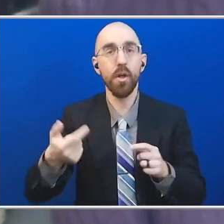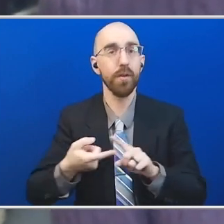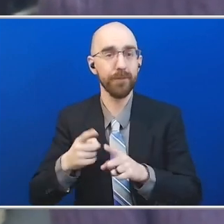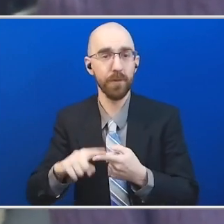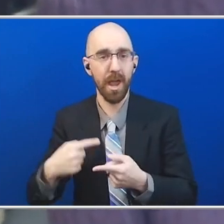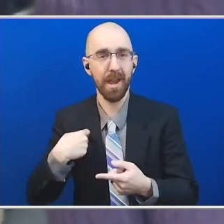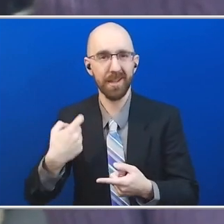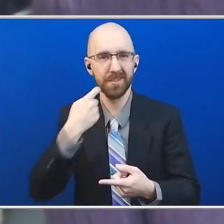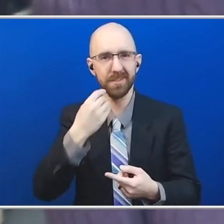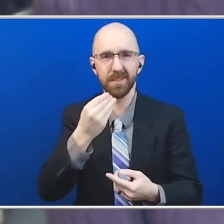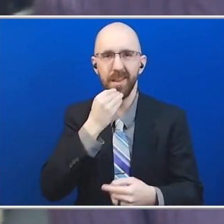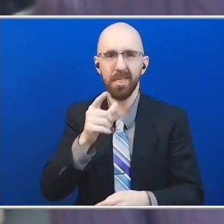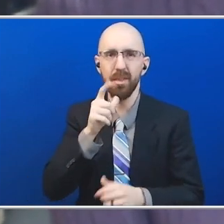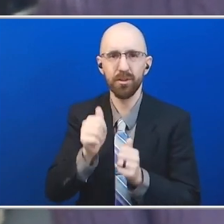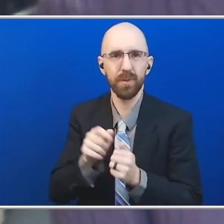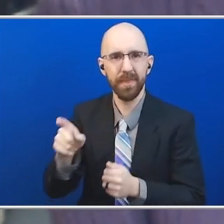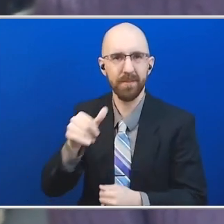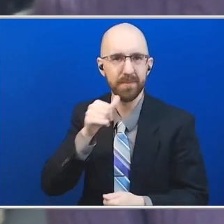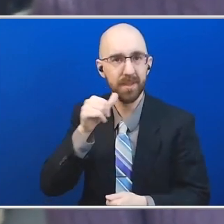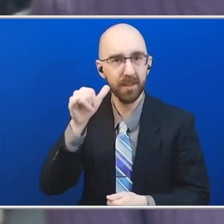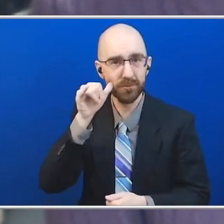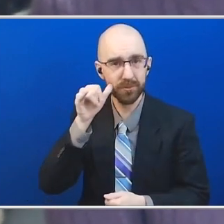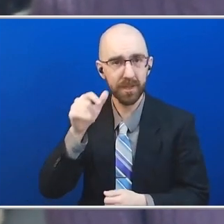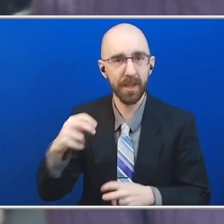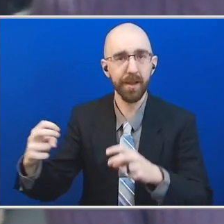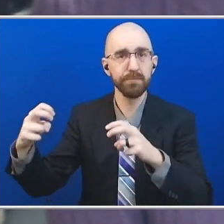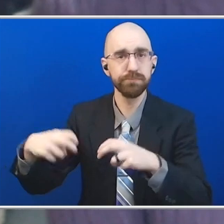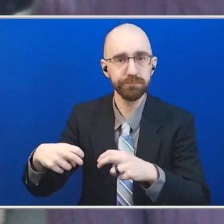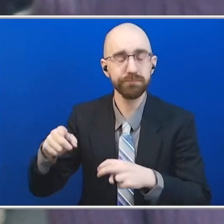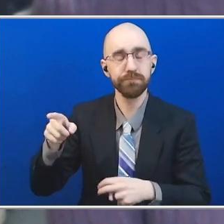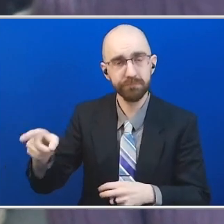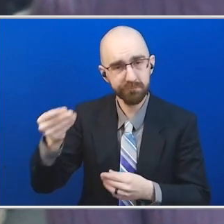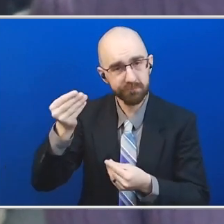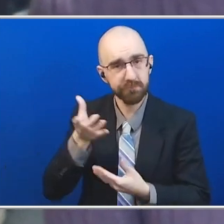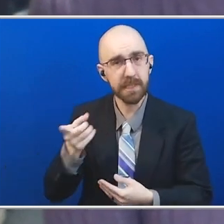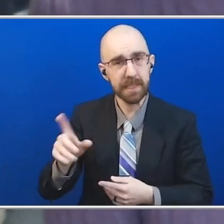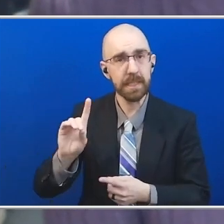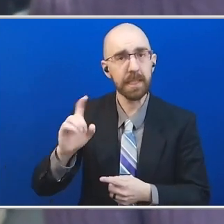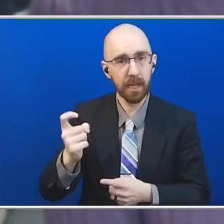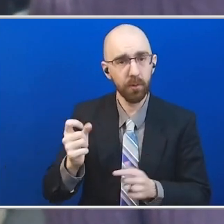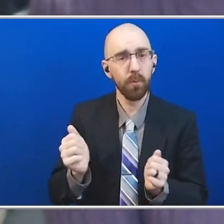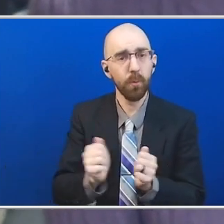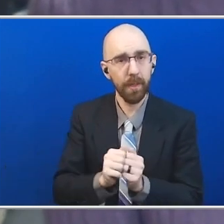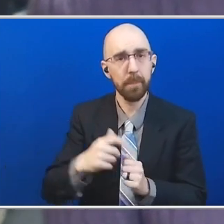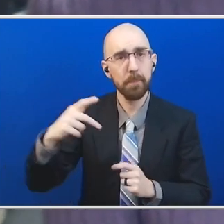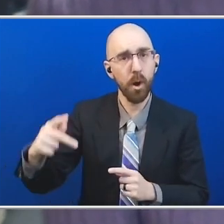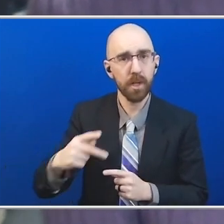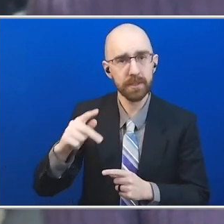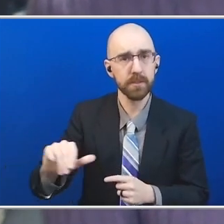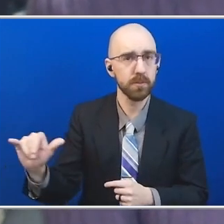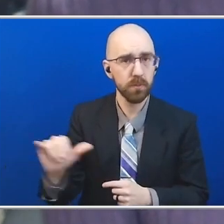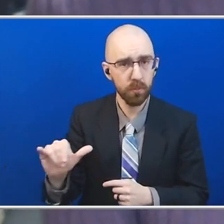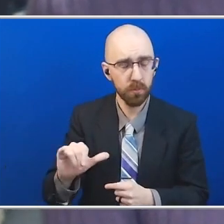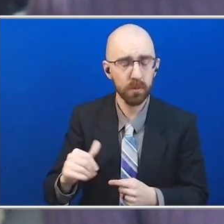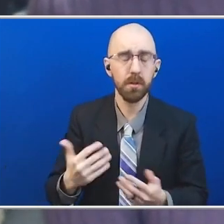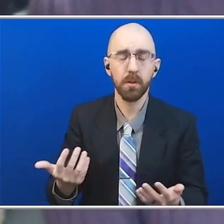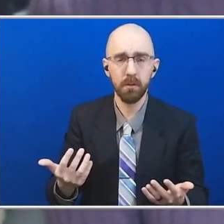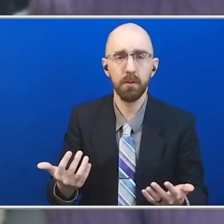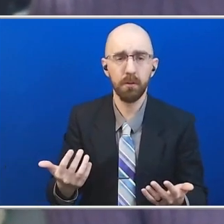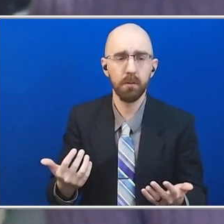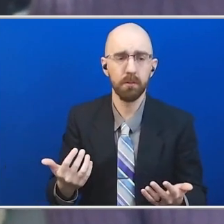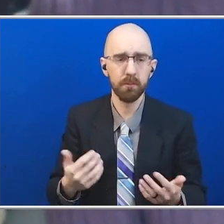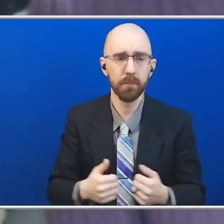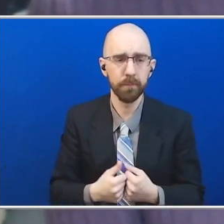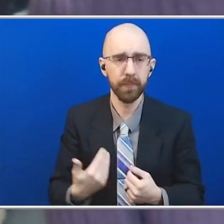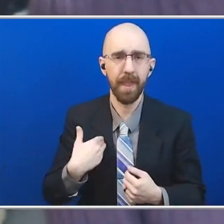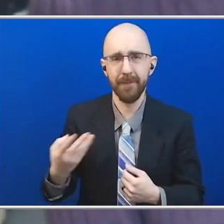him yesterday. He's been diagnosed with Parkinson's, and so there's 4 of